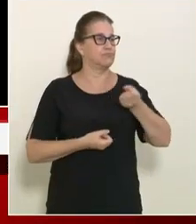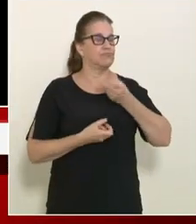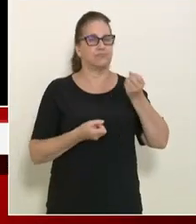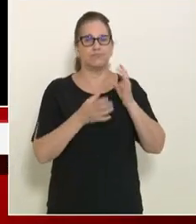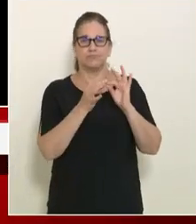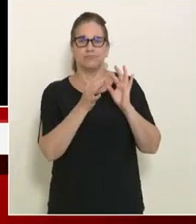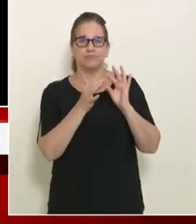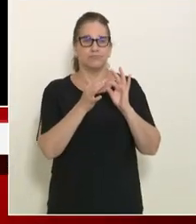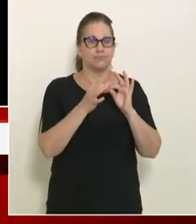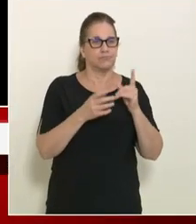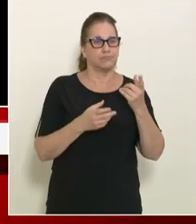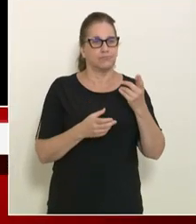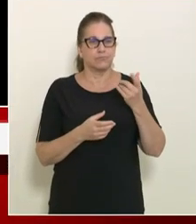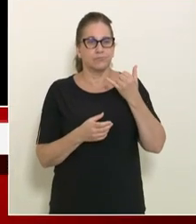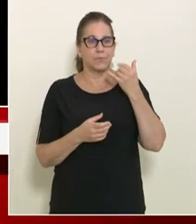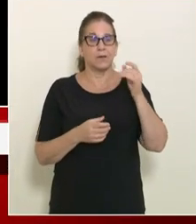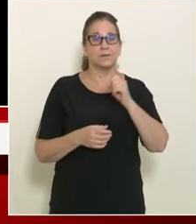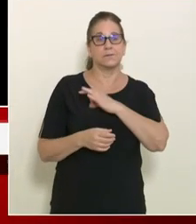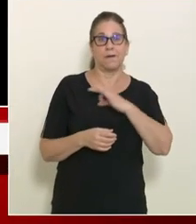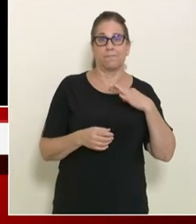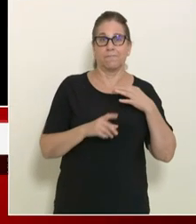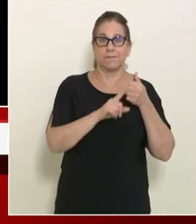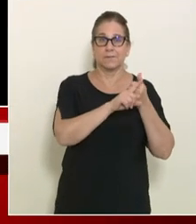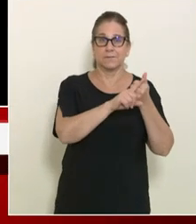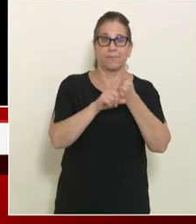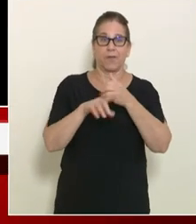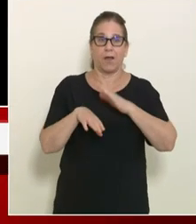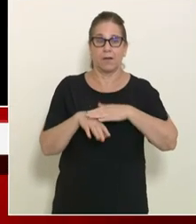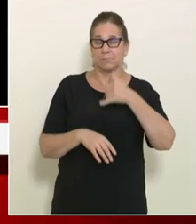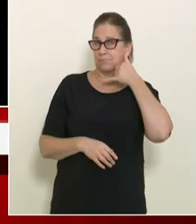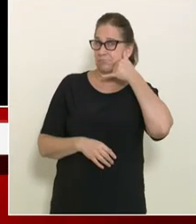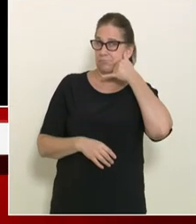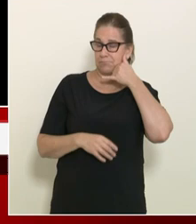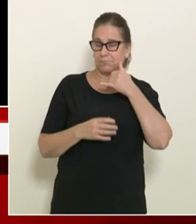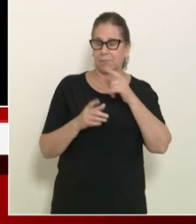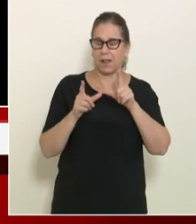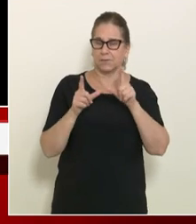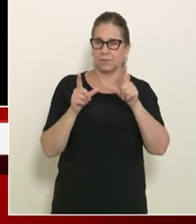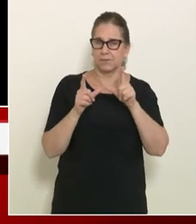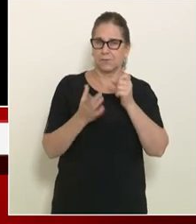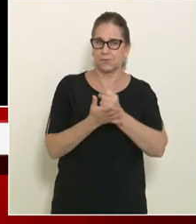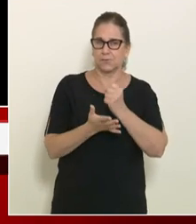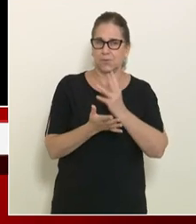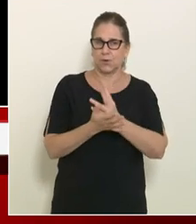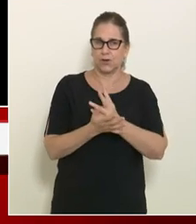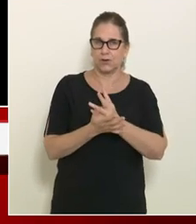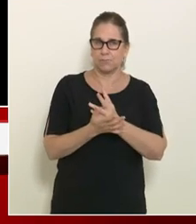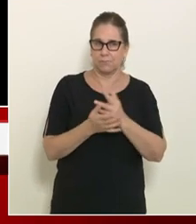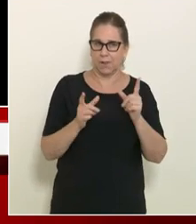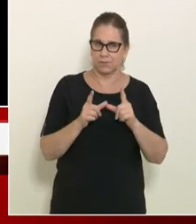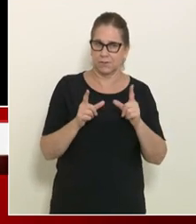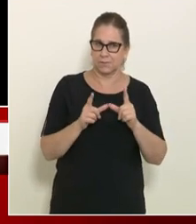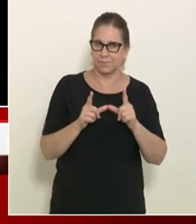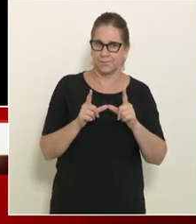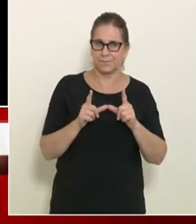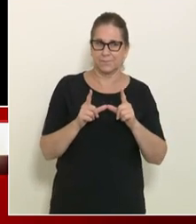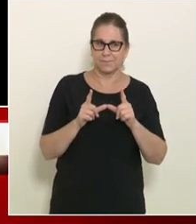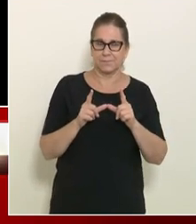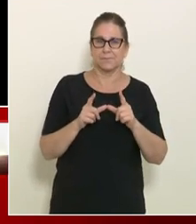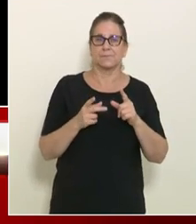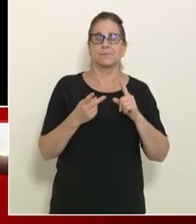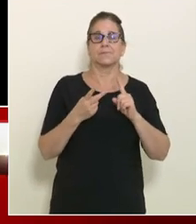is staffed by licensed social workers, psychologists, and counselors, including bilingual clinicians who can address